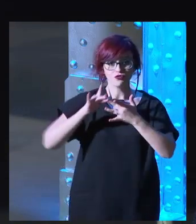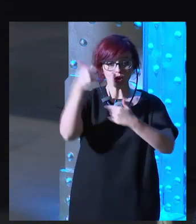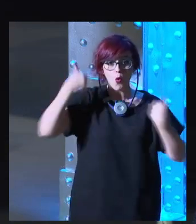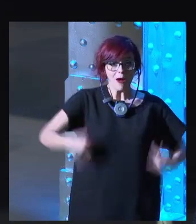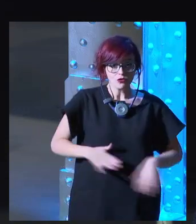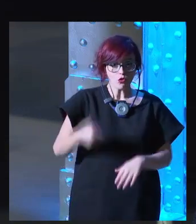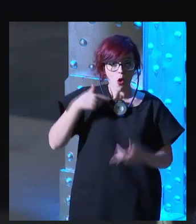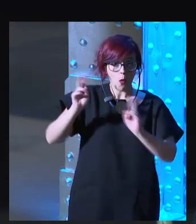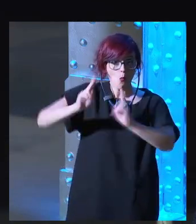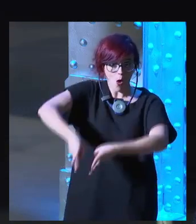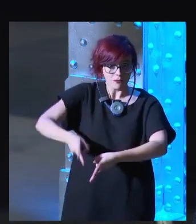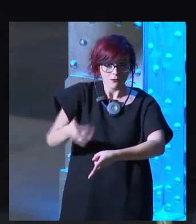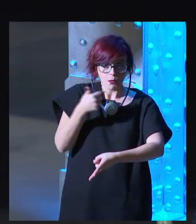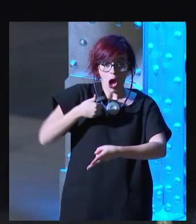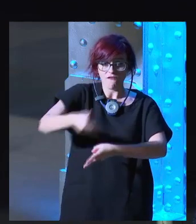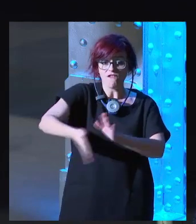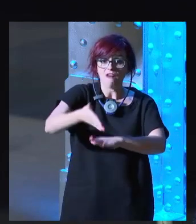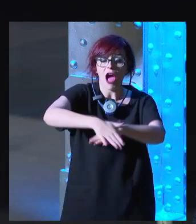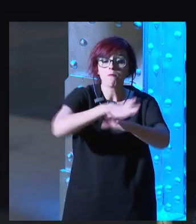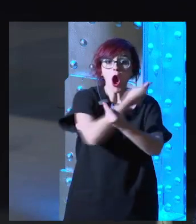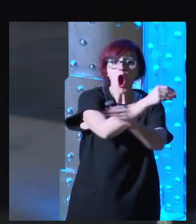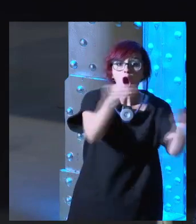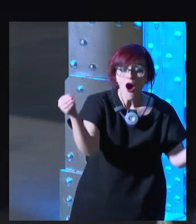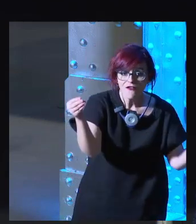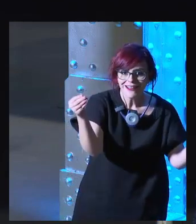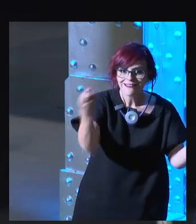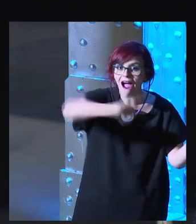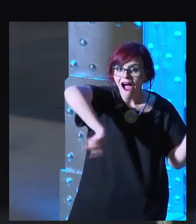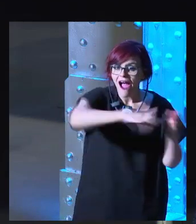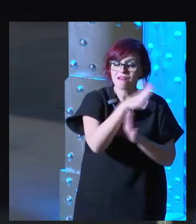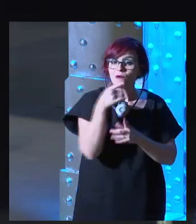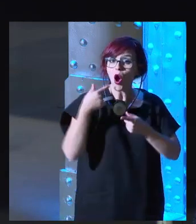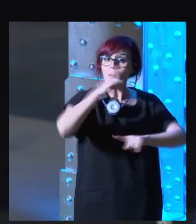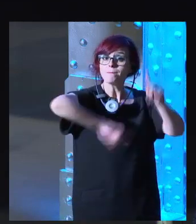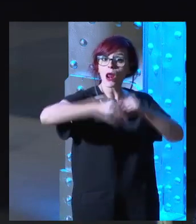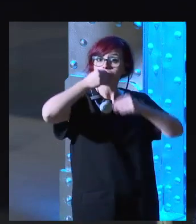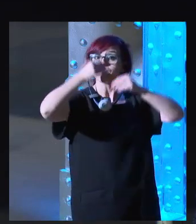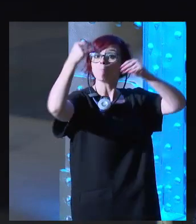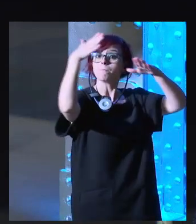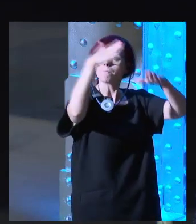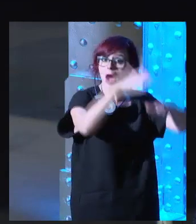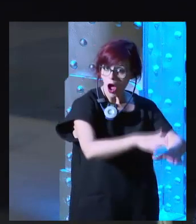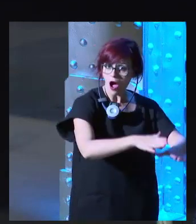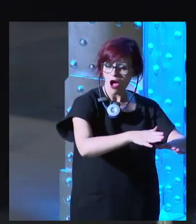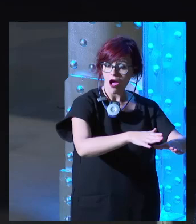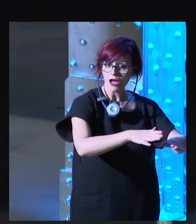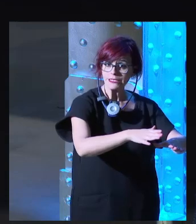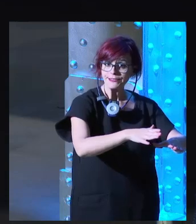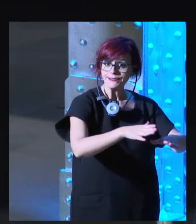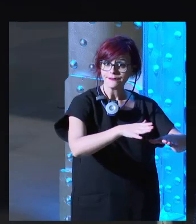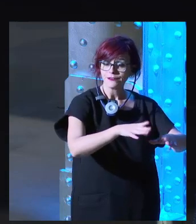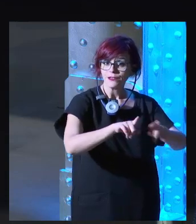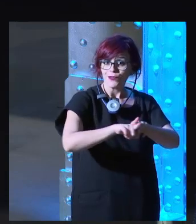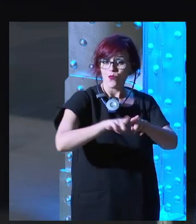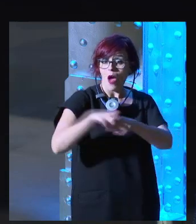you. So there's a point where the world gets passed on to the next generation, and all my generation can do, having made such a terrible mess